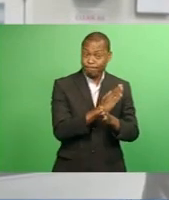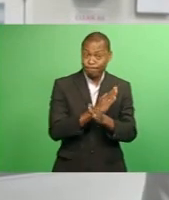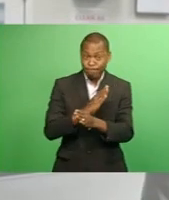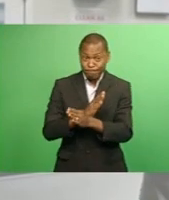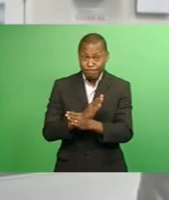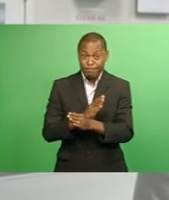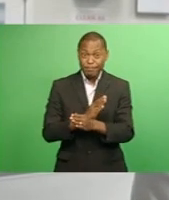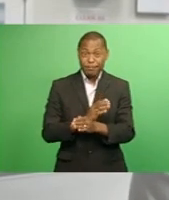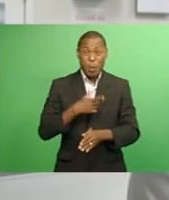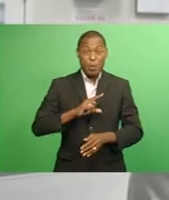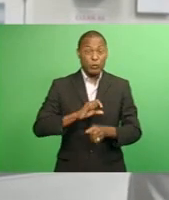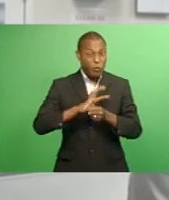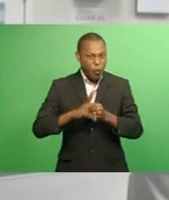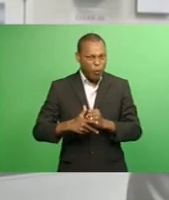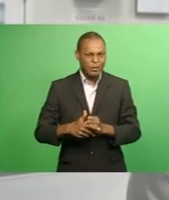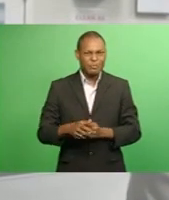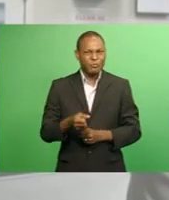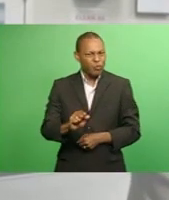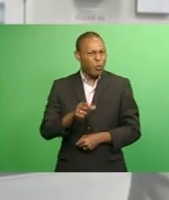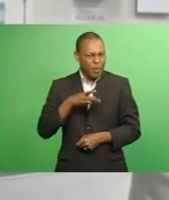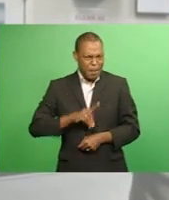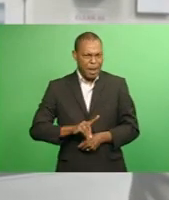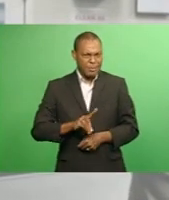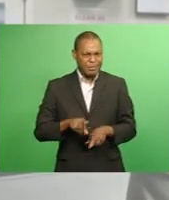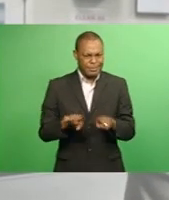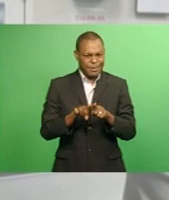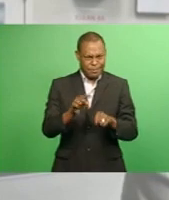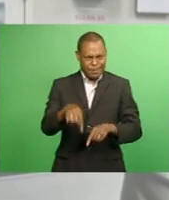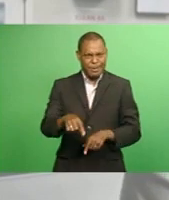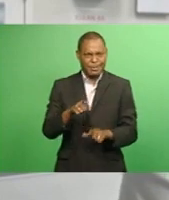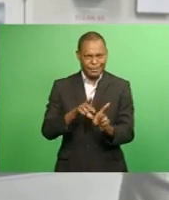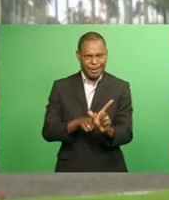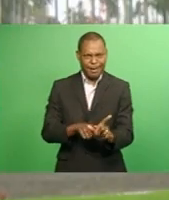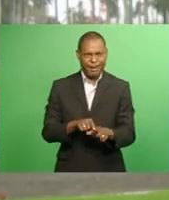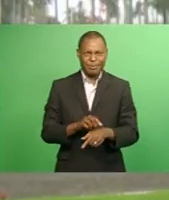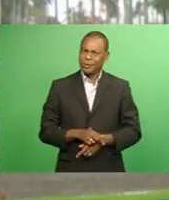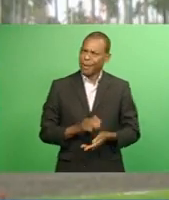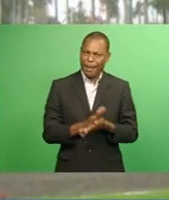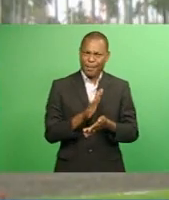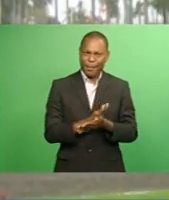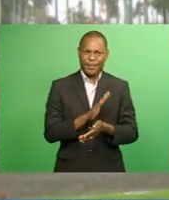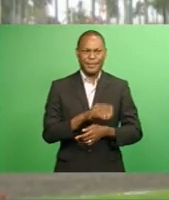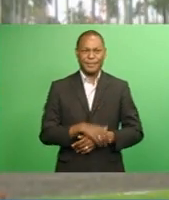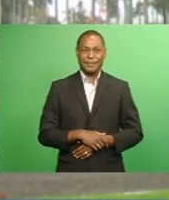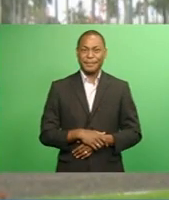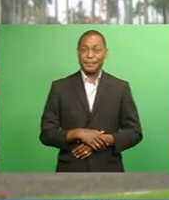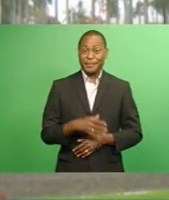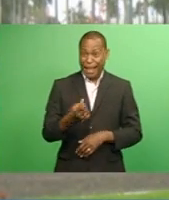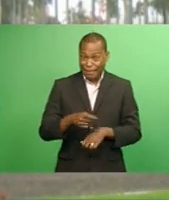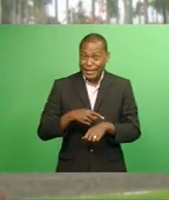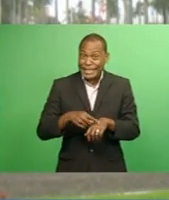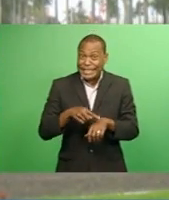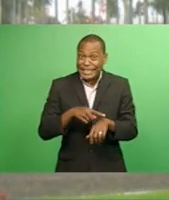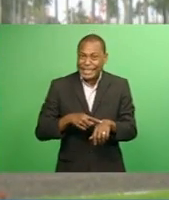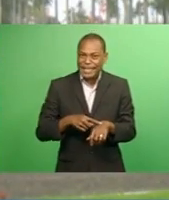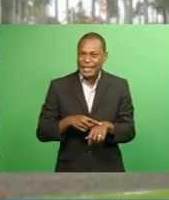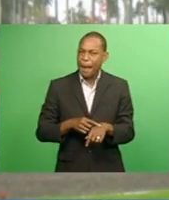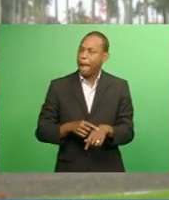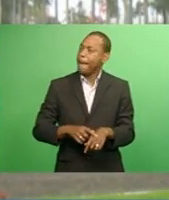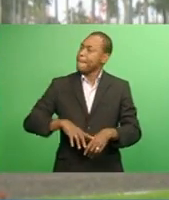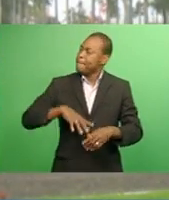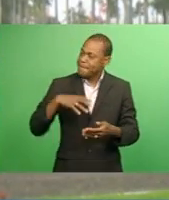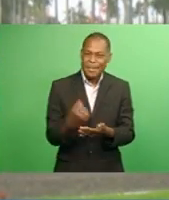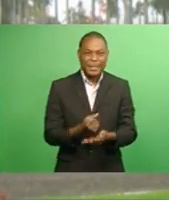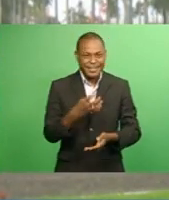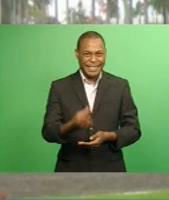much sales and demand as we do this year, which we're very grateful for. Come Easter, it is a must for many to have hot